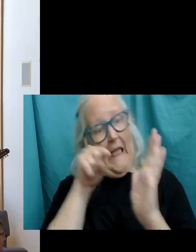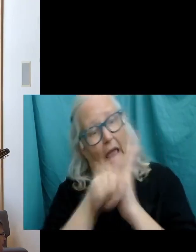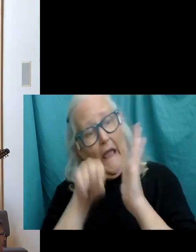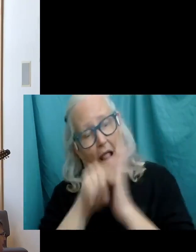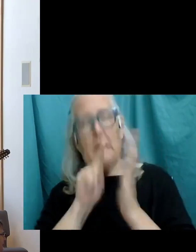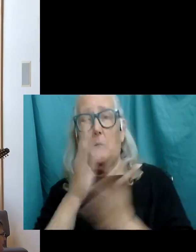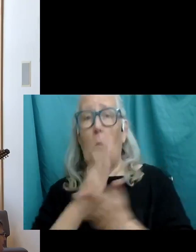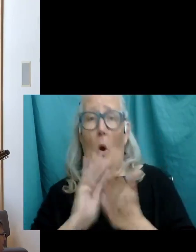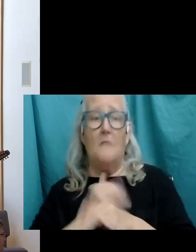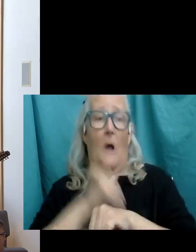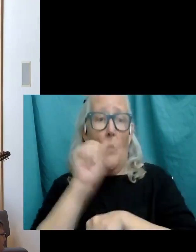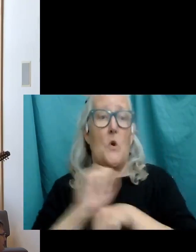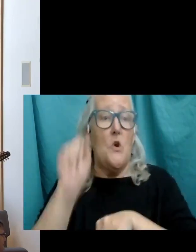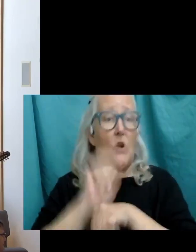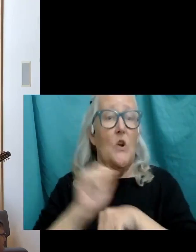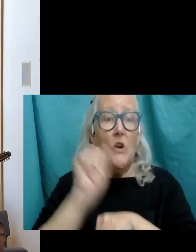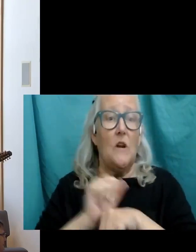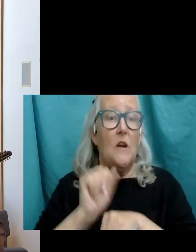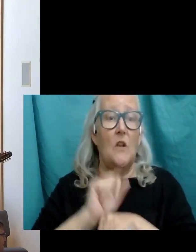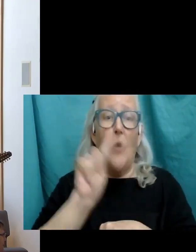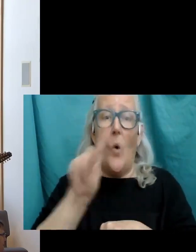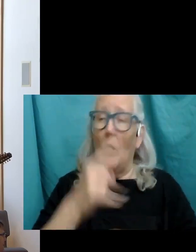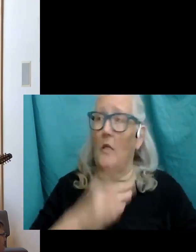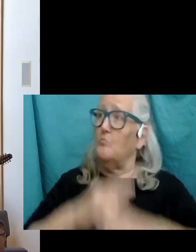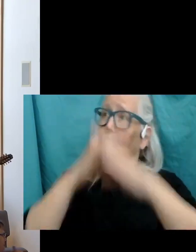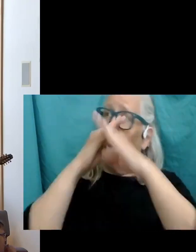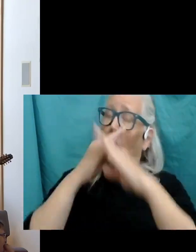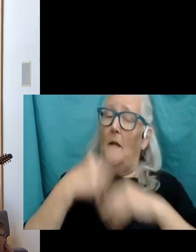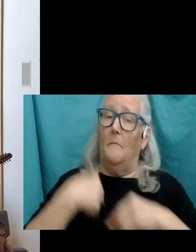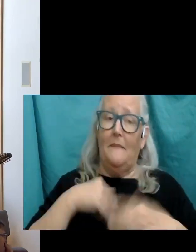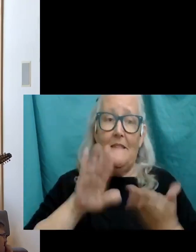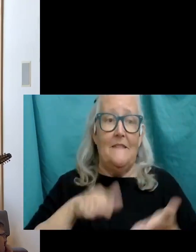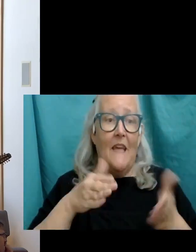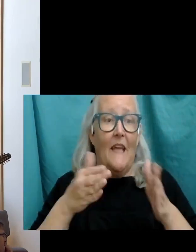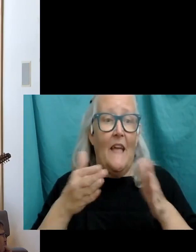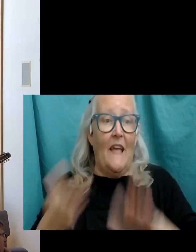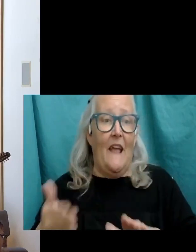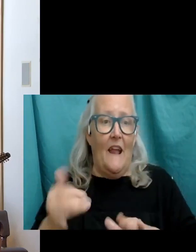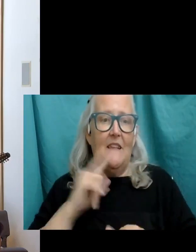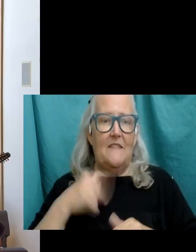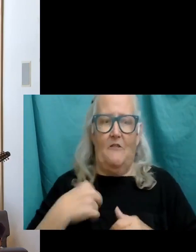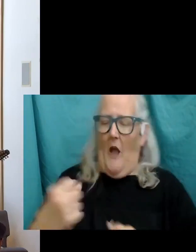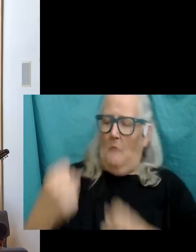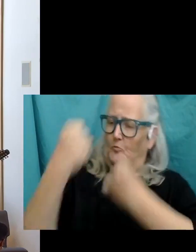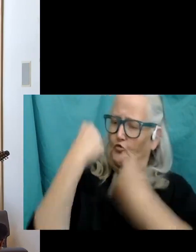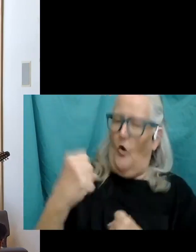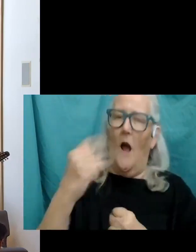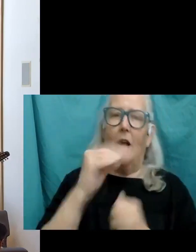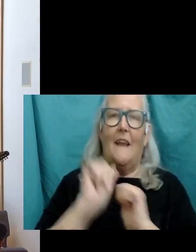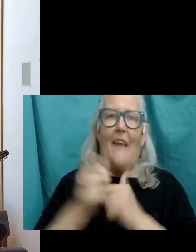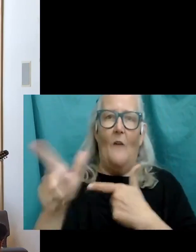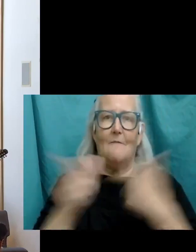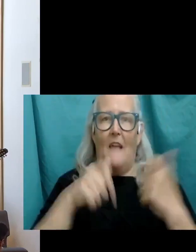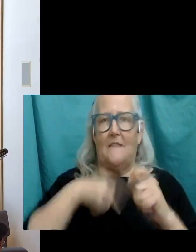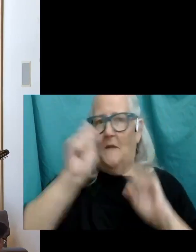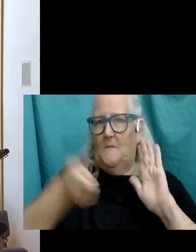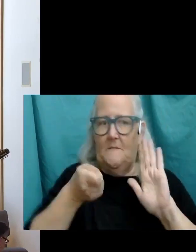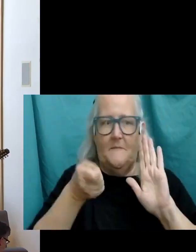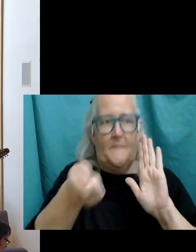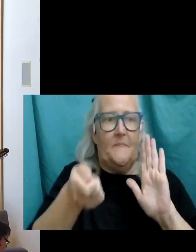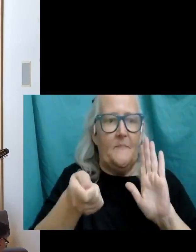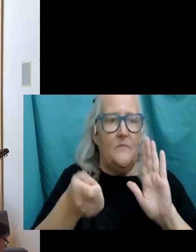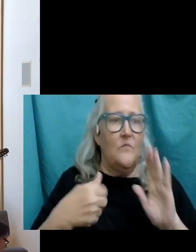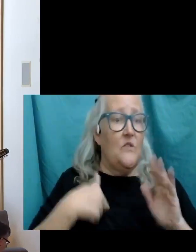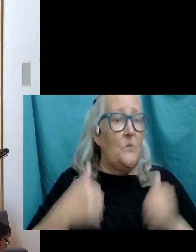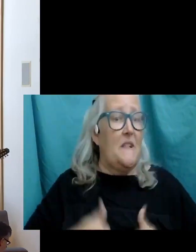thing standing between us and death is strength of arm and speed of blade. So we live every day